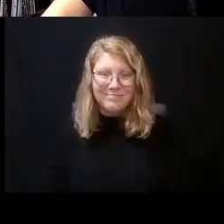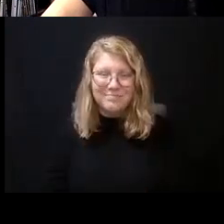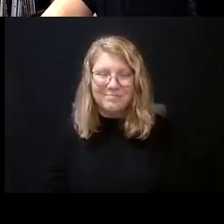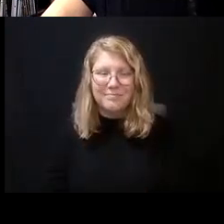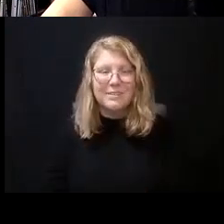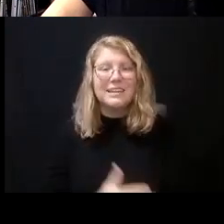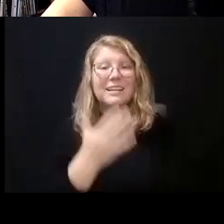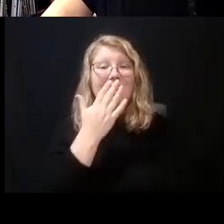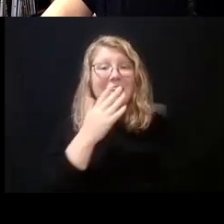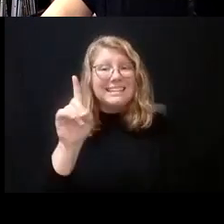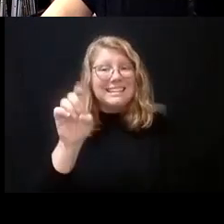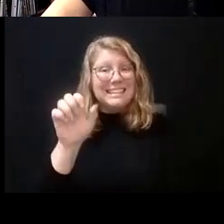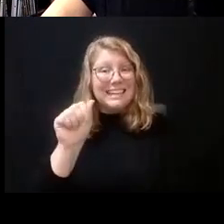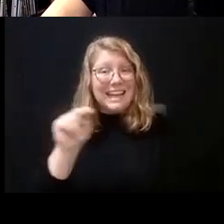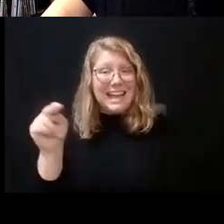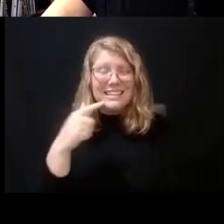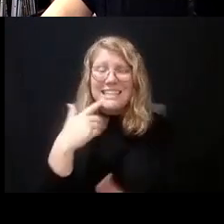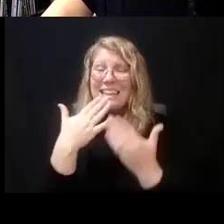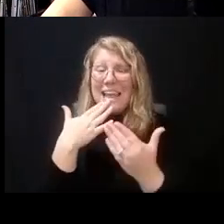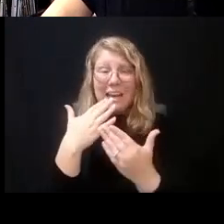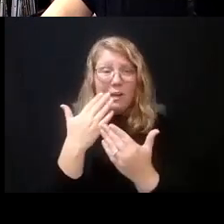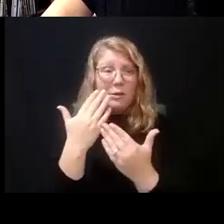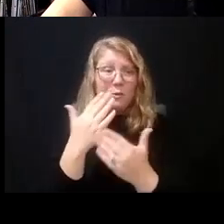Thank you all so much.